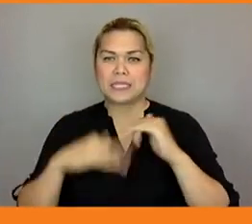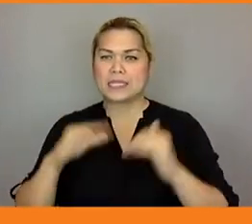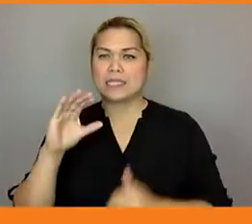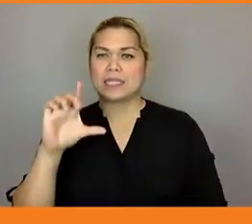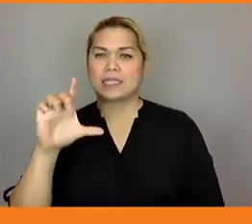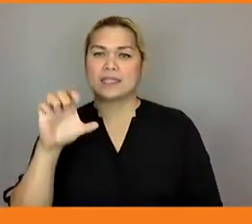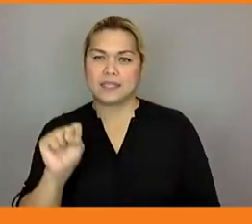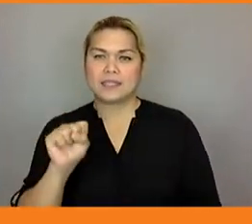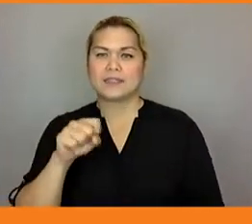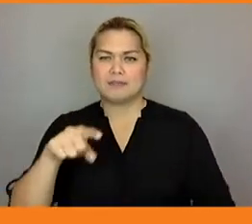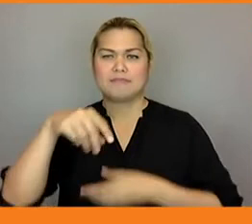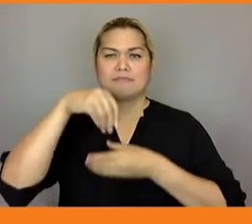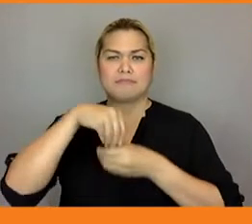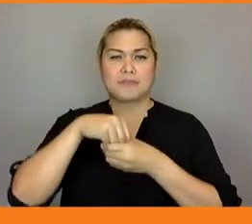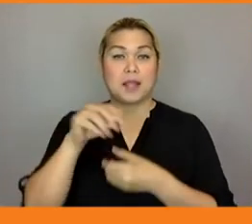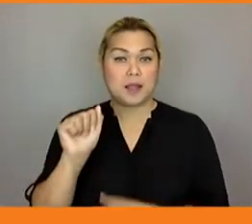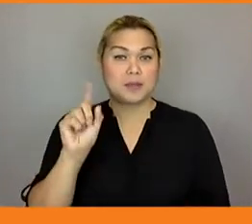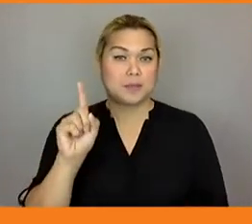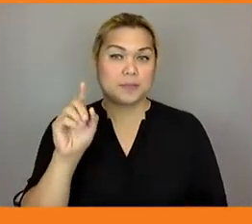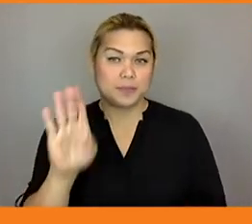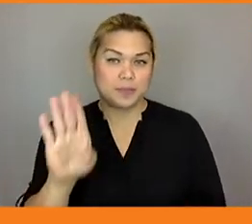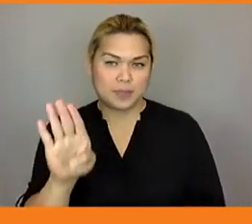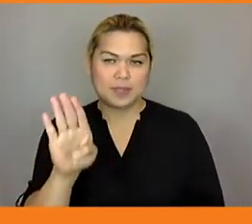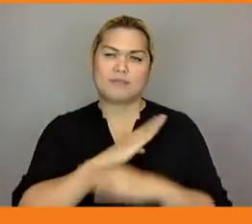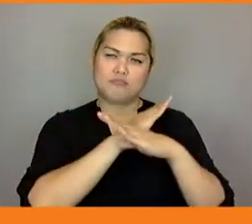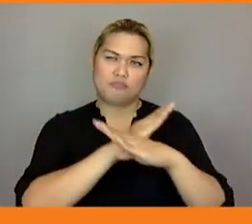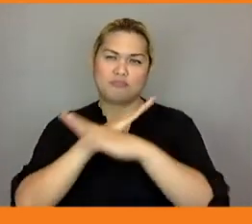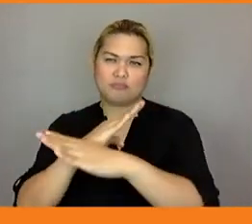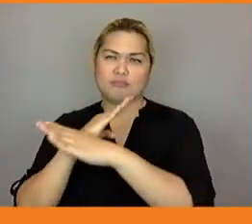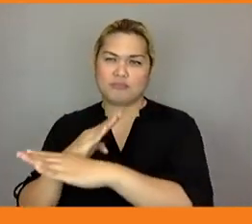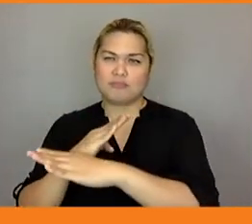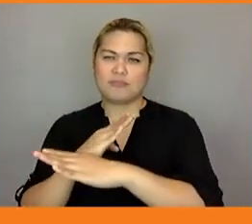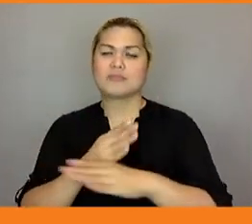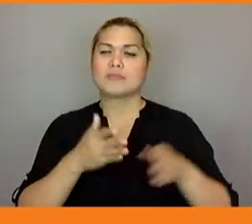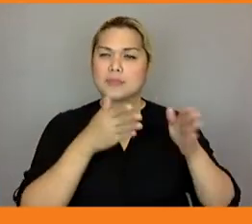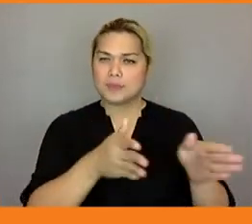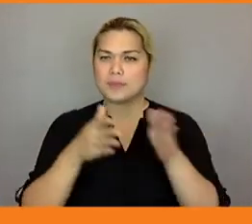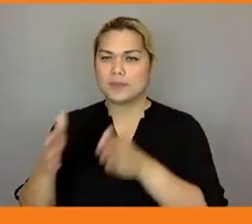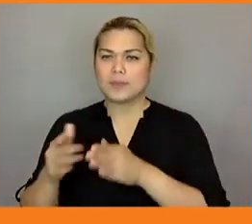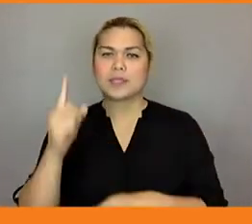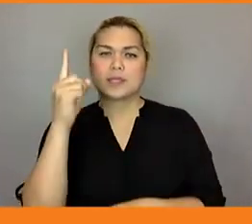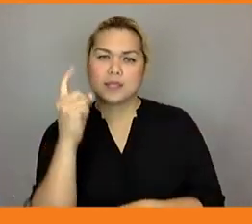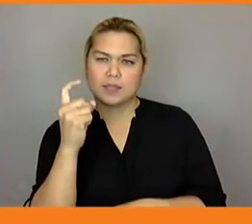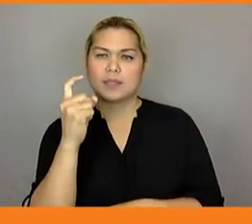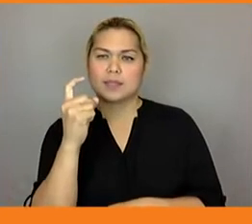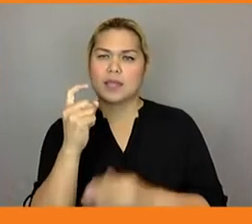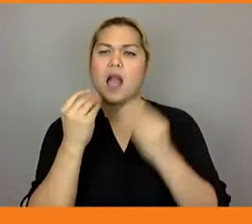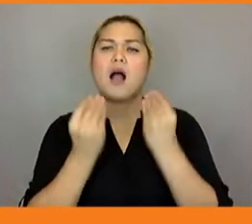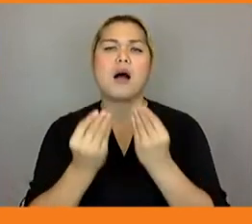protection strategy and are operationalized through contracts and loan agreements one by